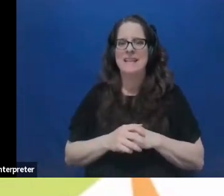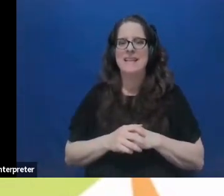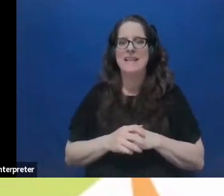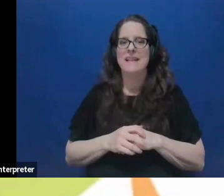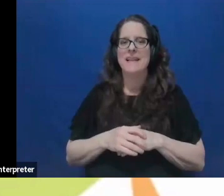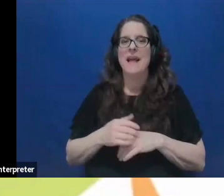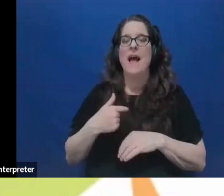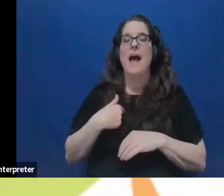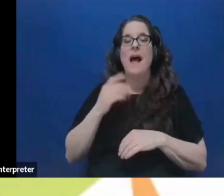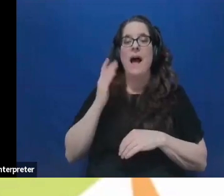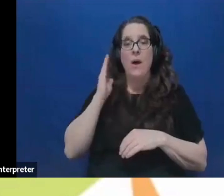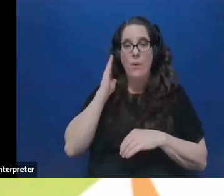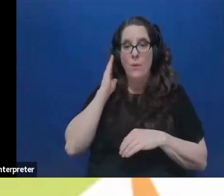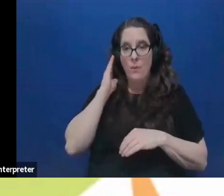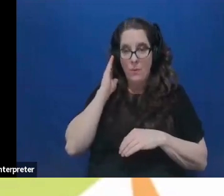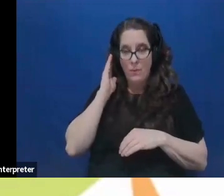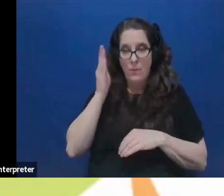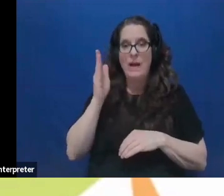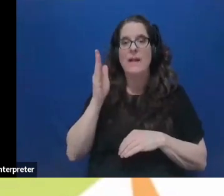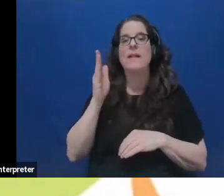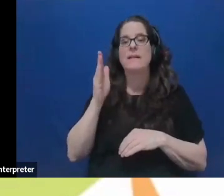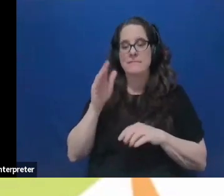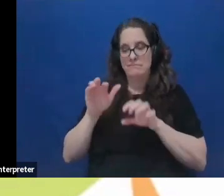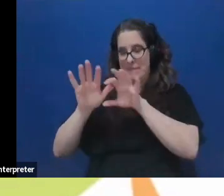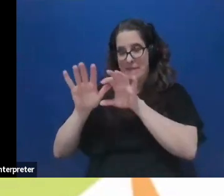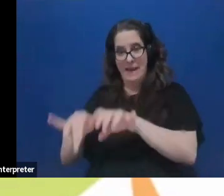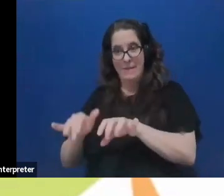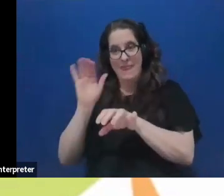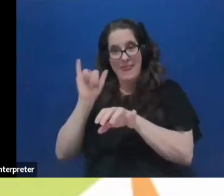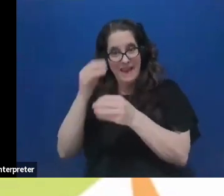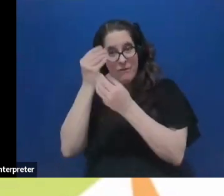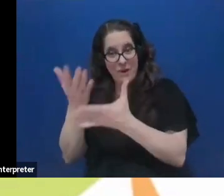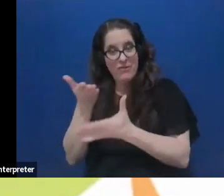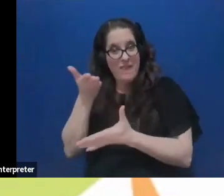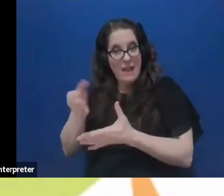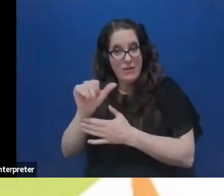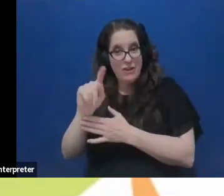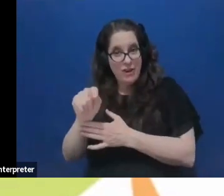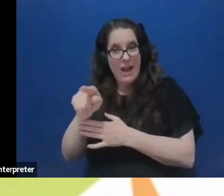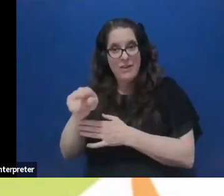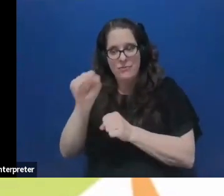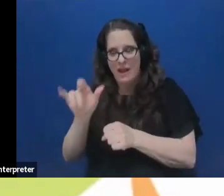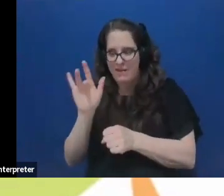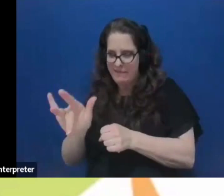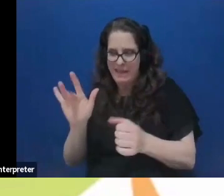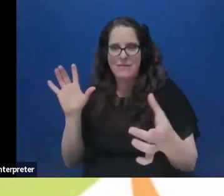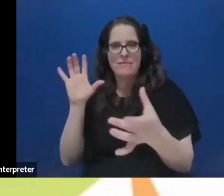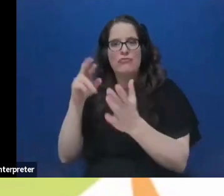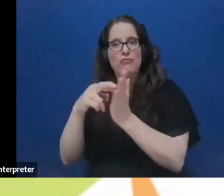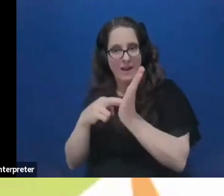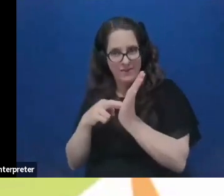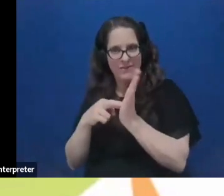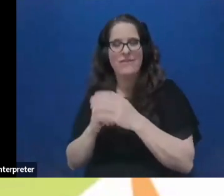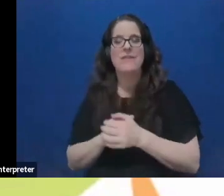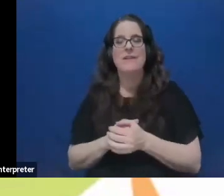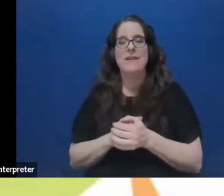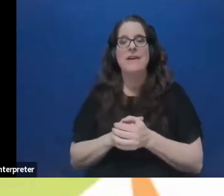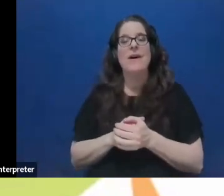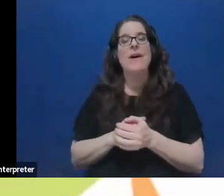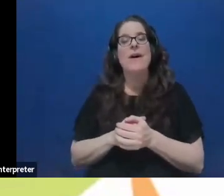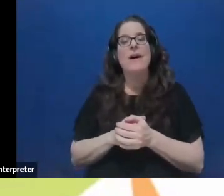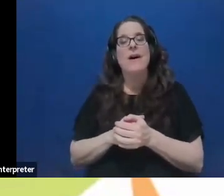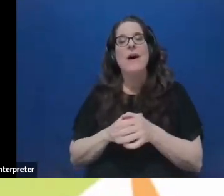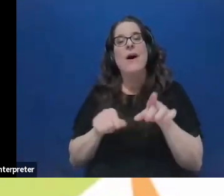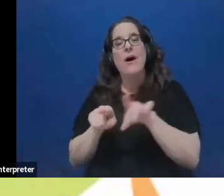put the information in the chat, and also look out for the email that we will be sending to